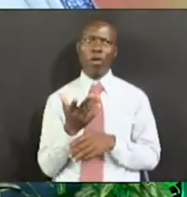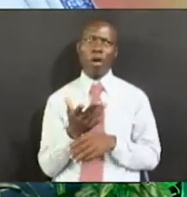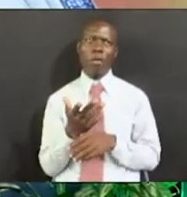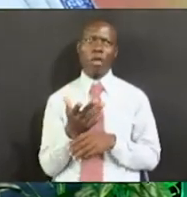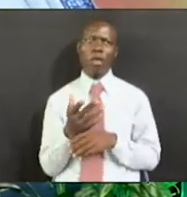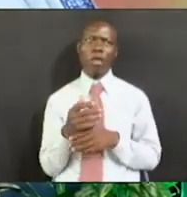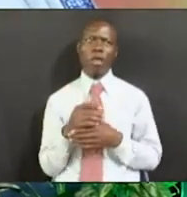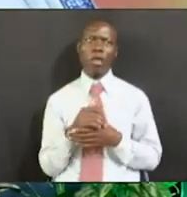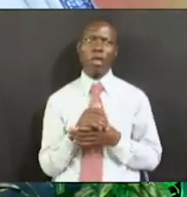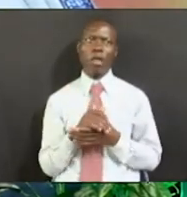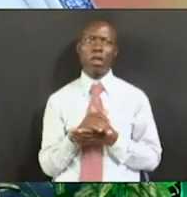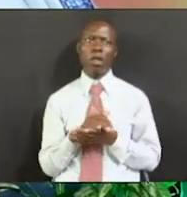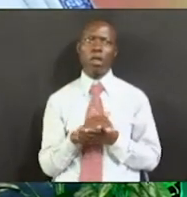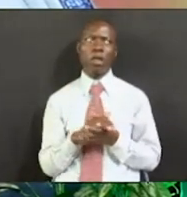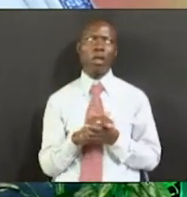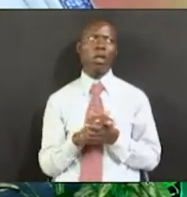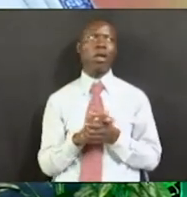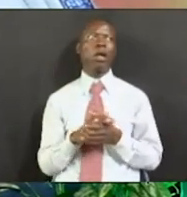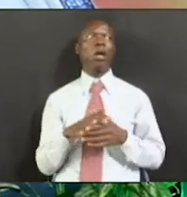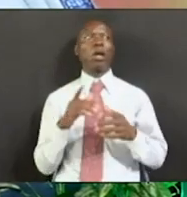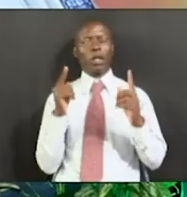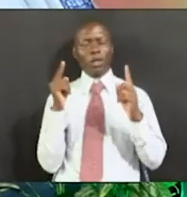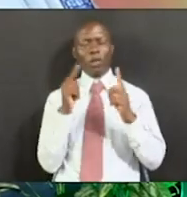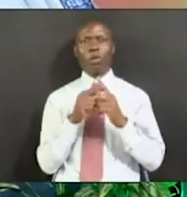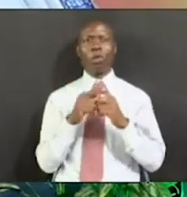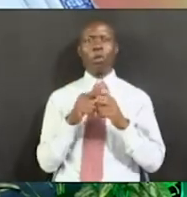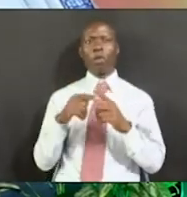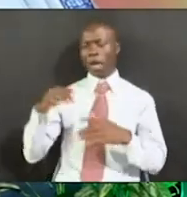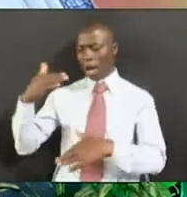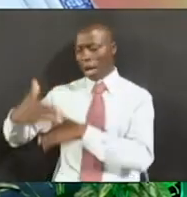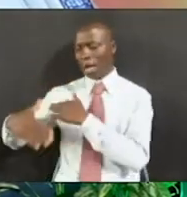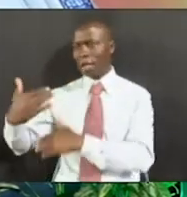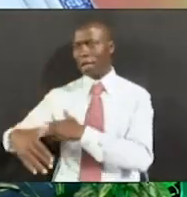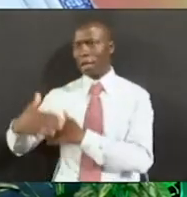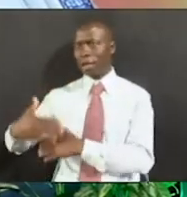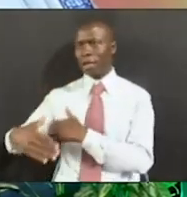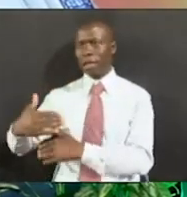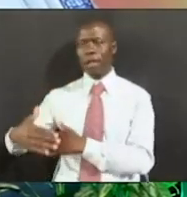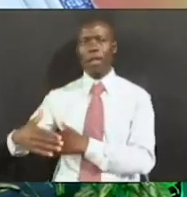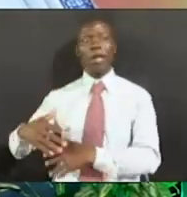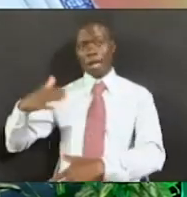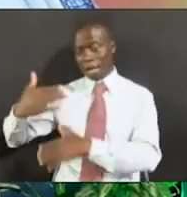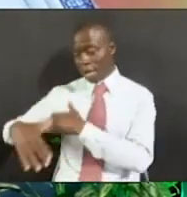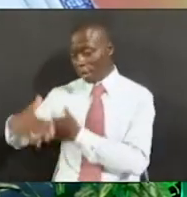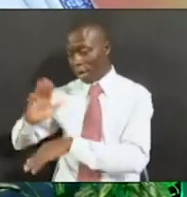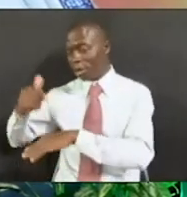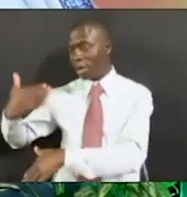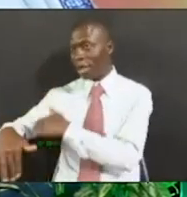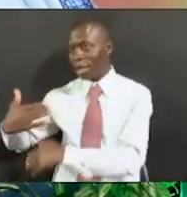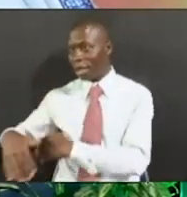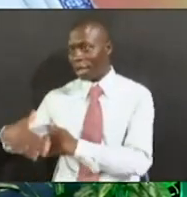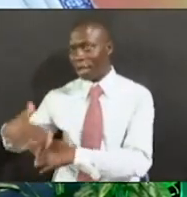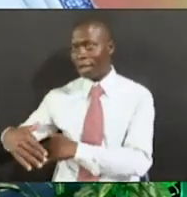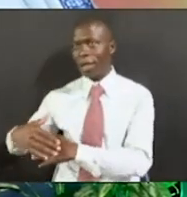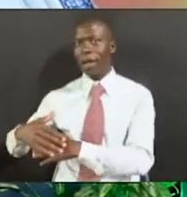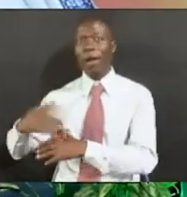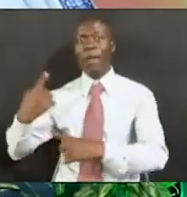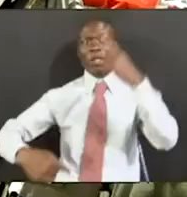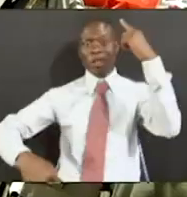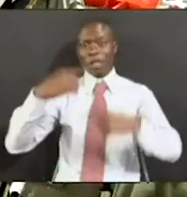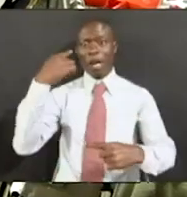neighbor straight into the eye and say, "Neighbor, neighbor. Oh neighbor, there's a champion in you.